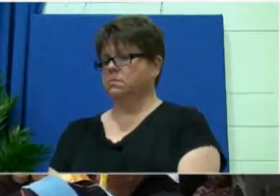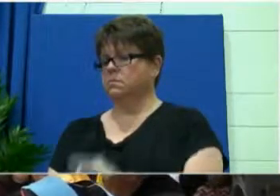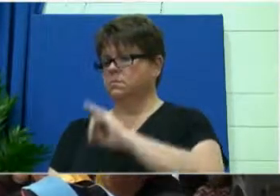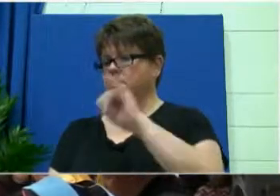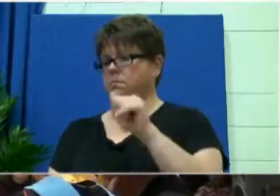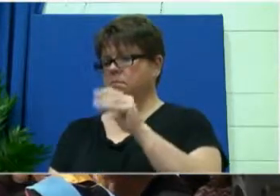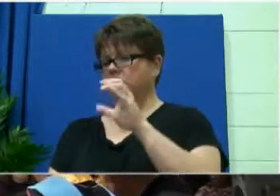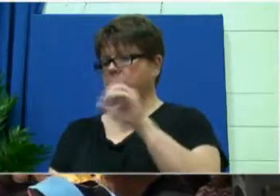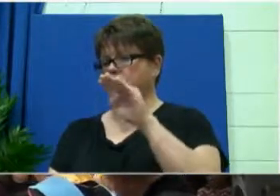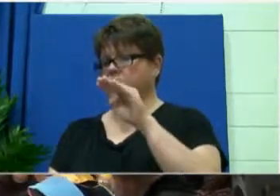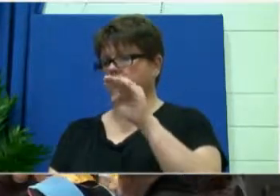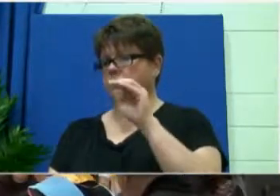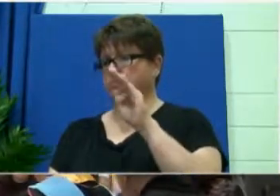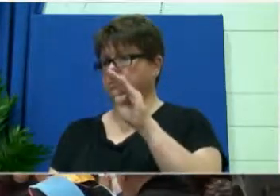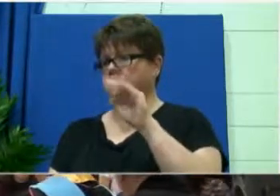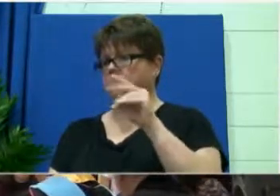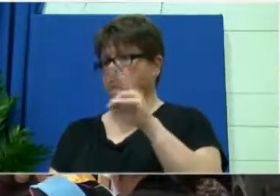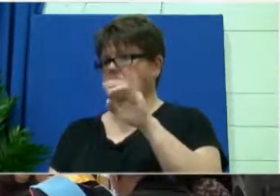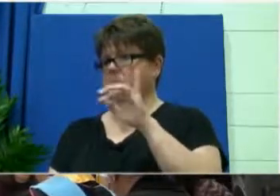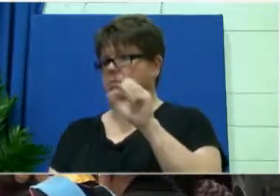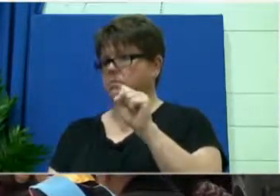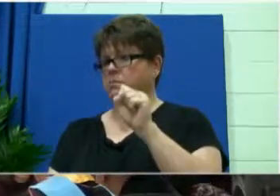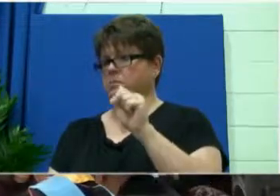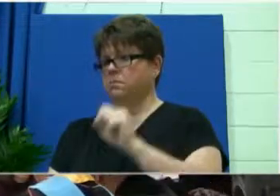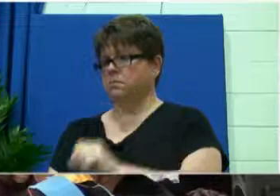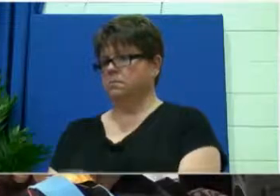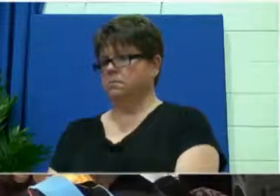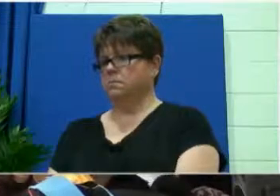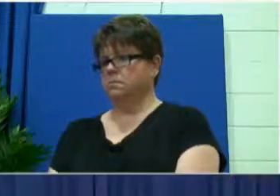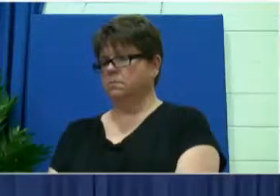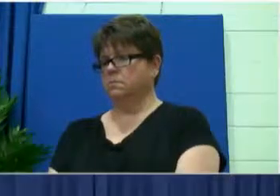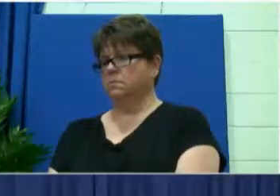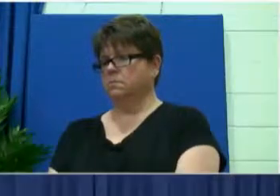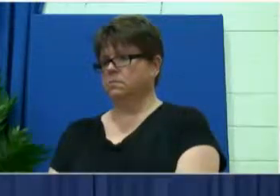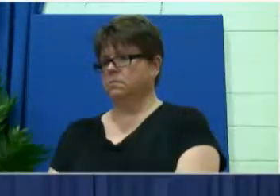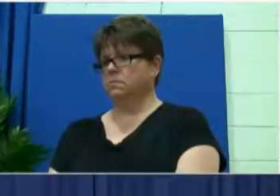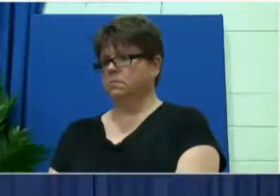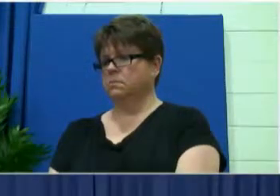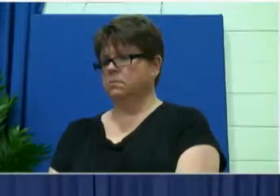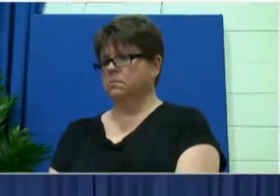Jacob E. Norris, Associate in Applied Science in Network Administration.